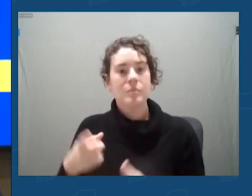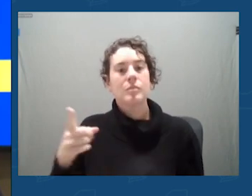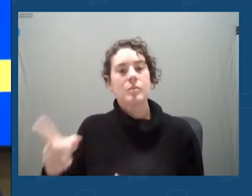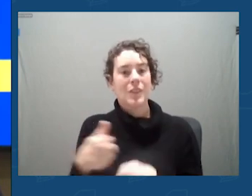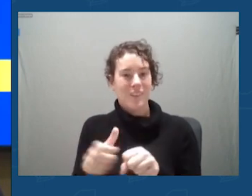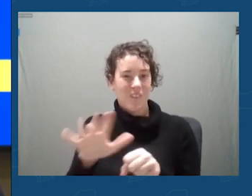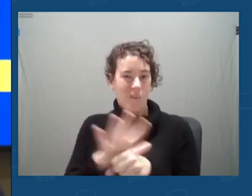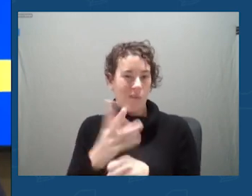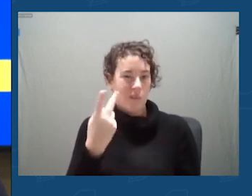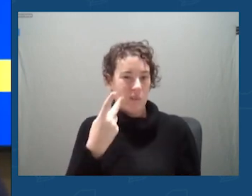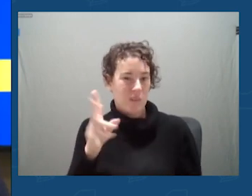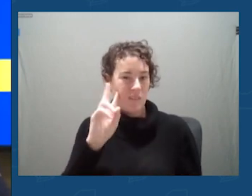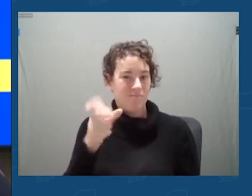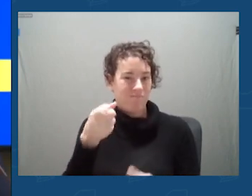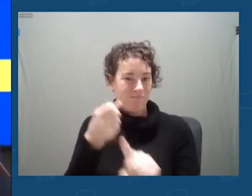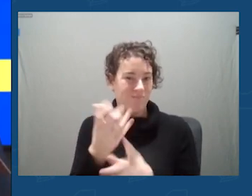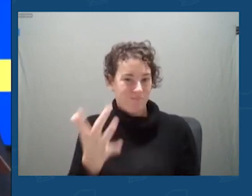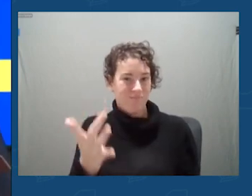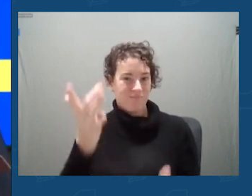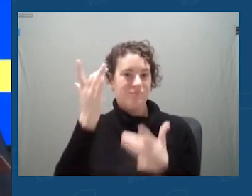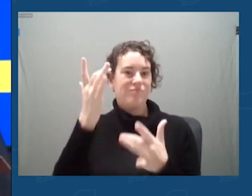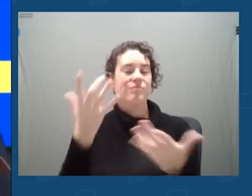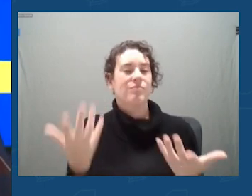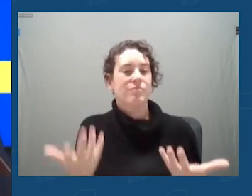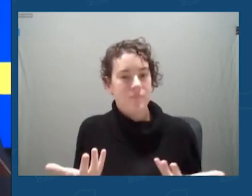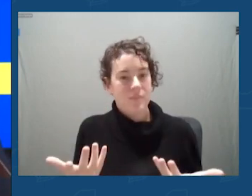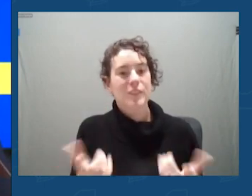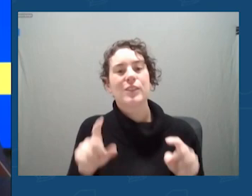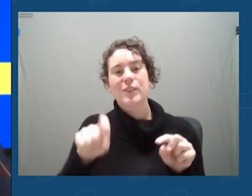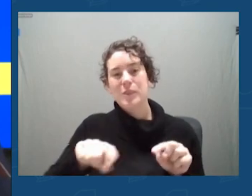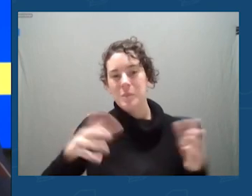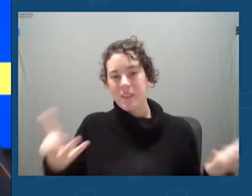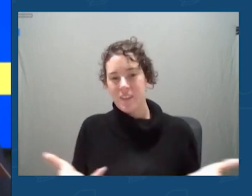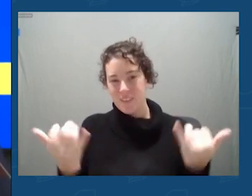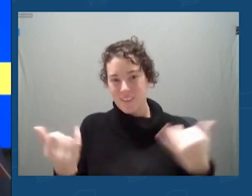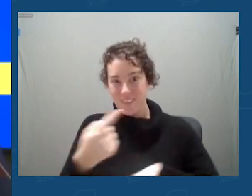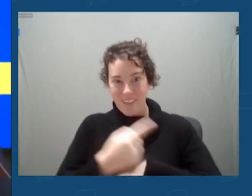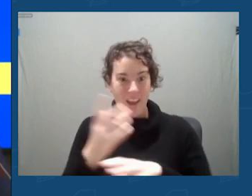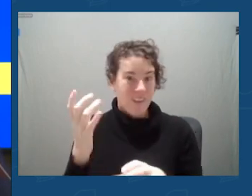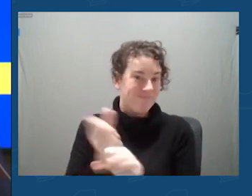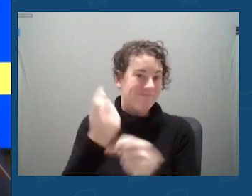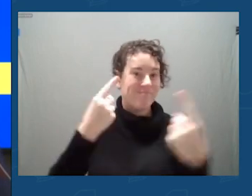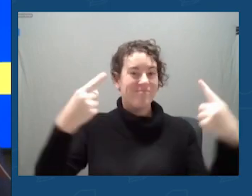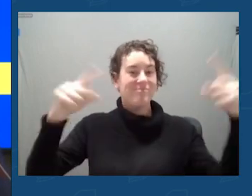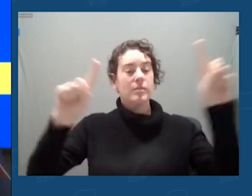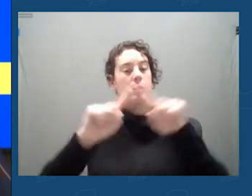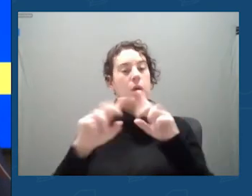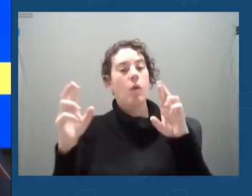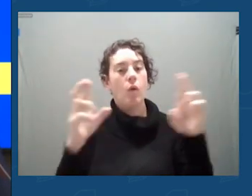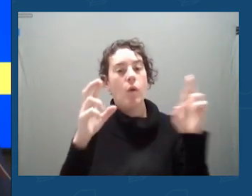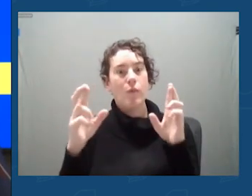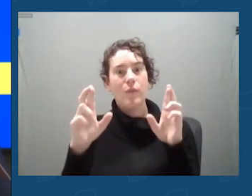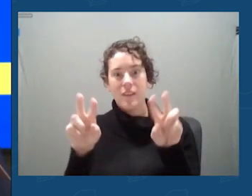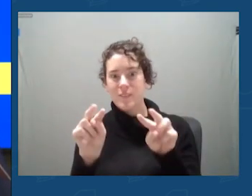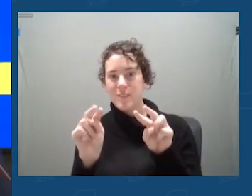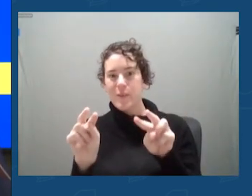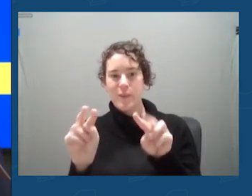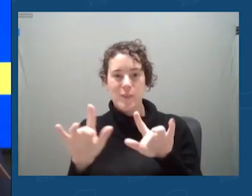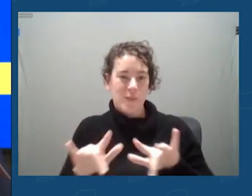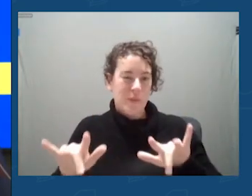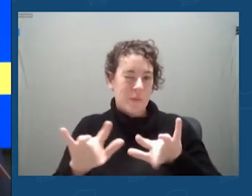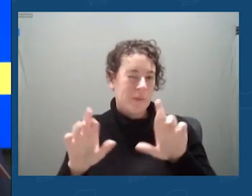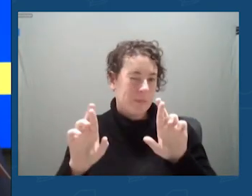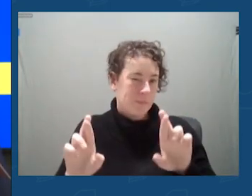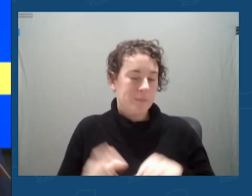ago. And this should be her victory lap, but I think she's hopefully recording this, and we'll see. More